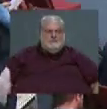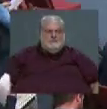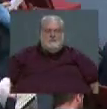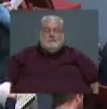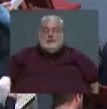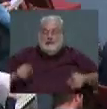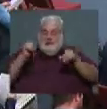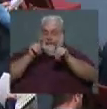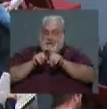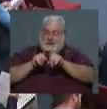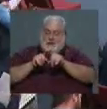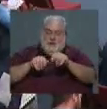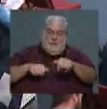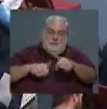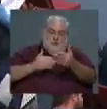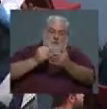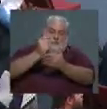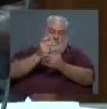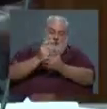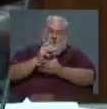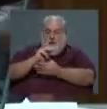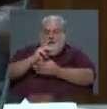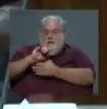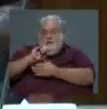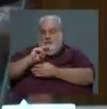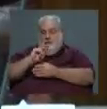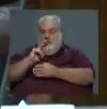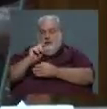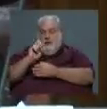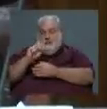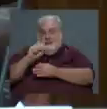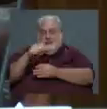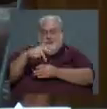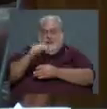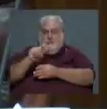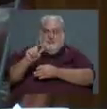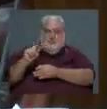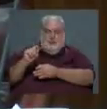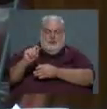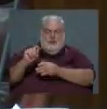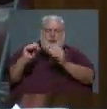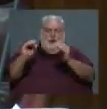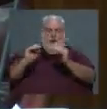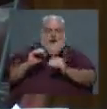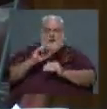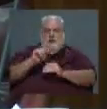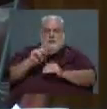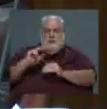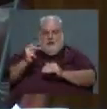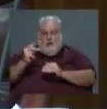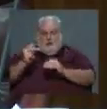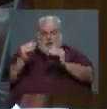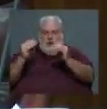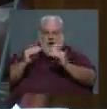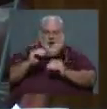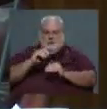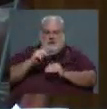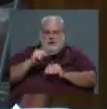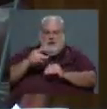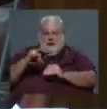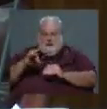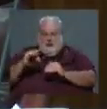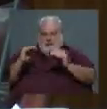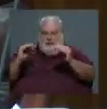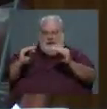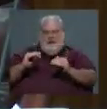consent agenda consists of a motion to approve the minutes of the September 20th, 2016, October 3rd, 2016, October 18th, 2016,